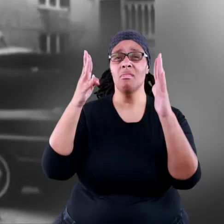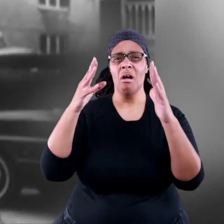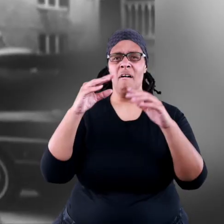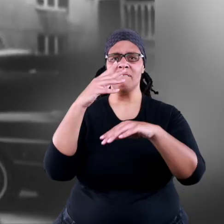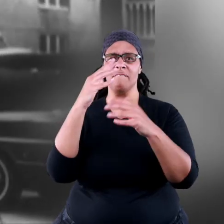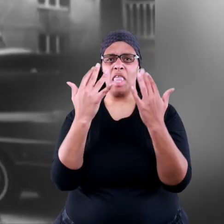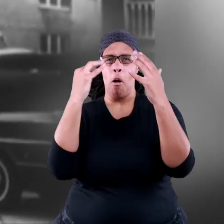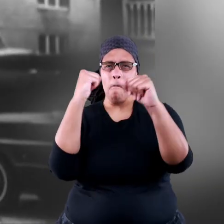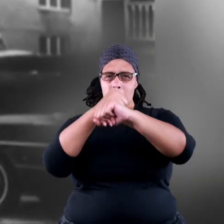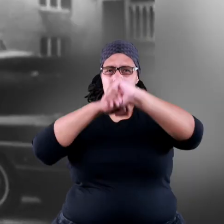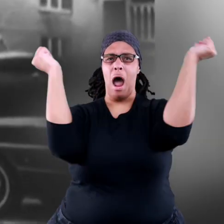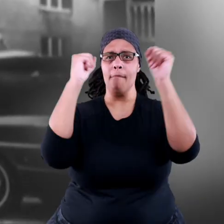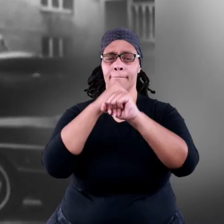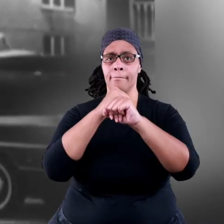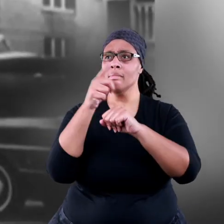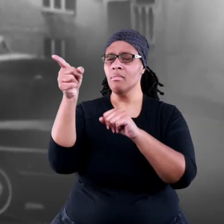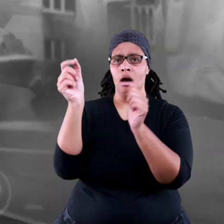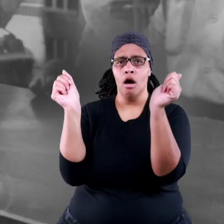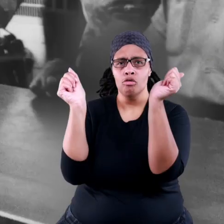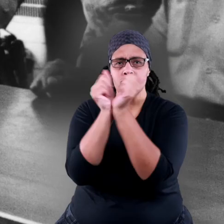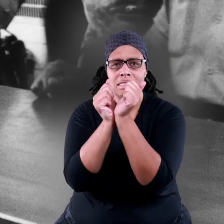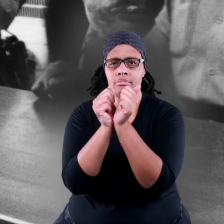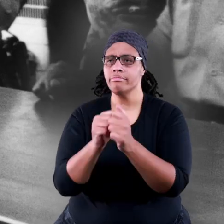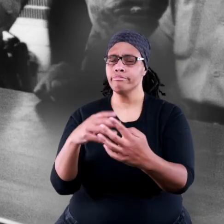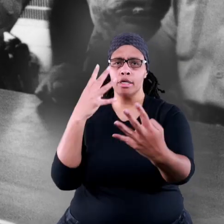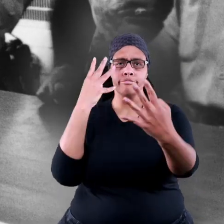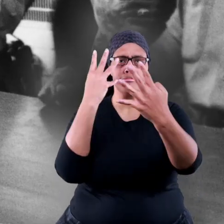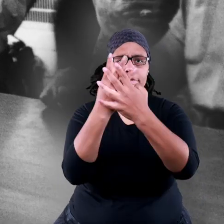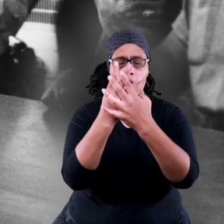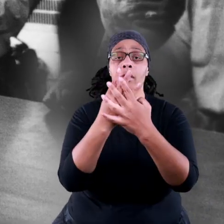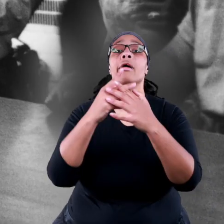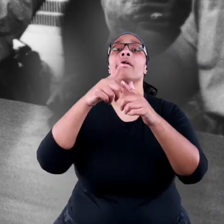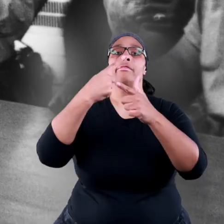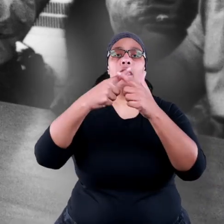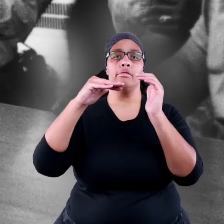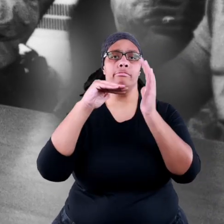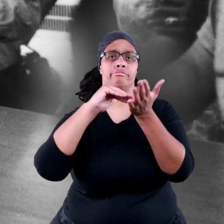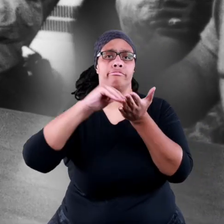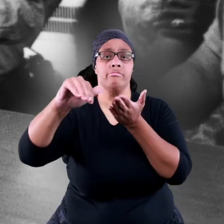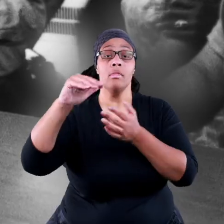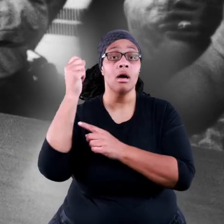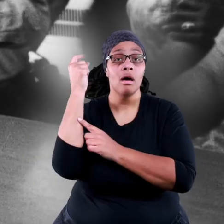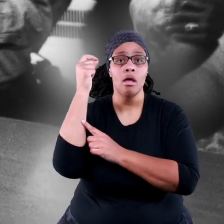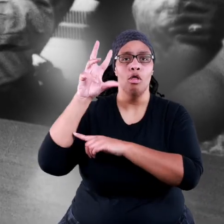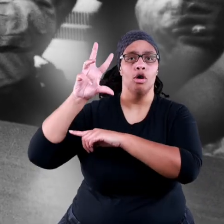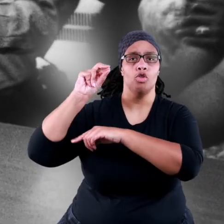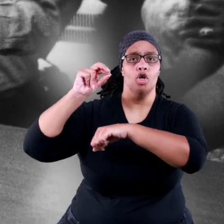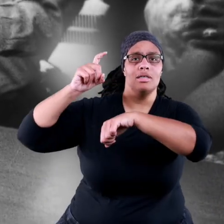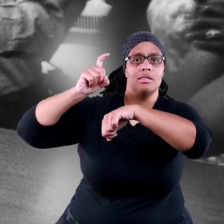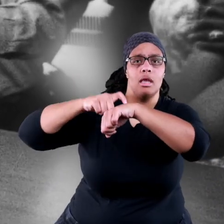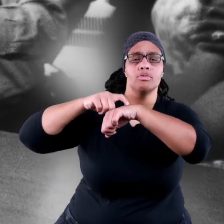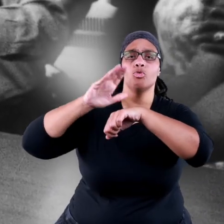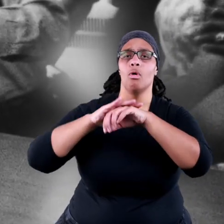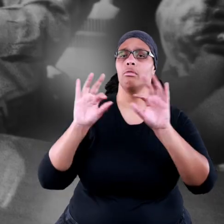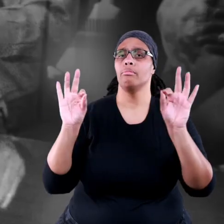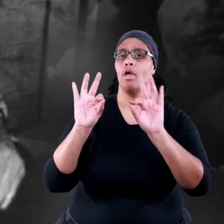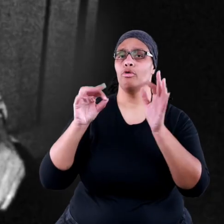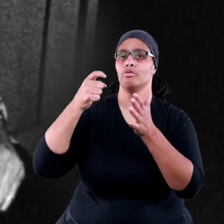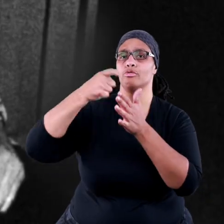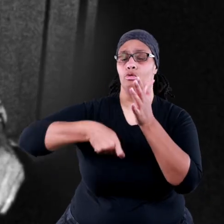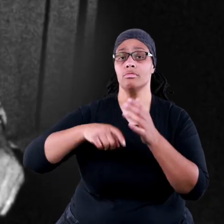was firebombed. He would be arrested and jailed and released 30 times on